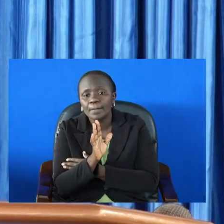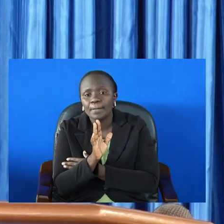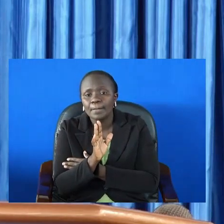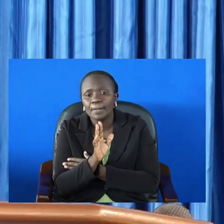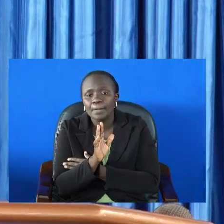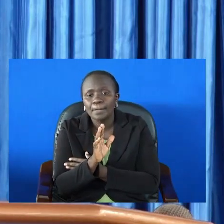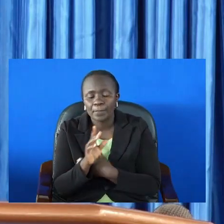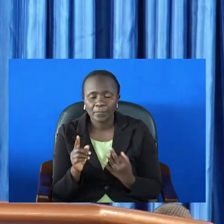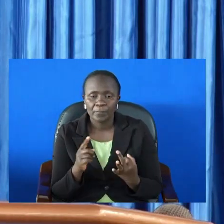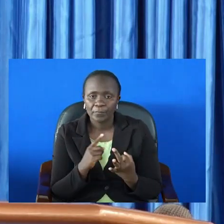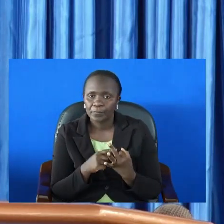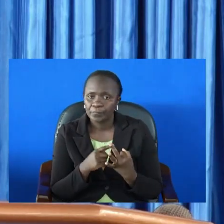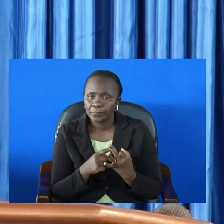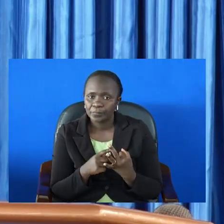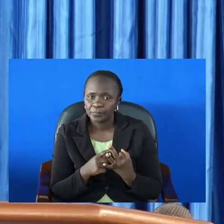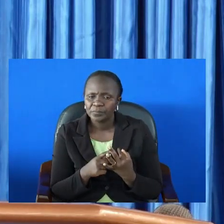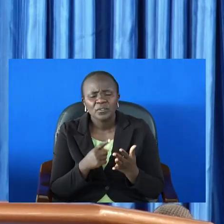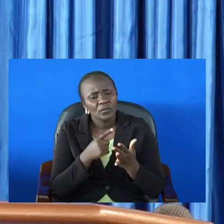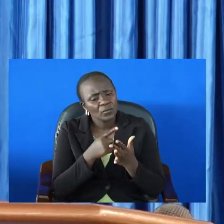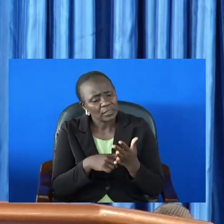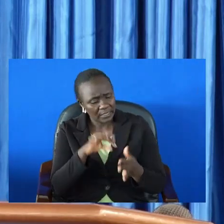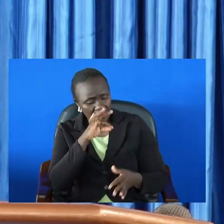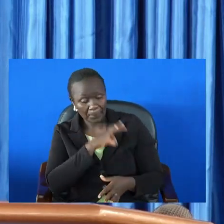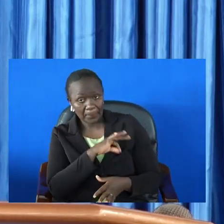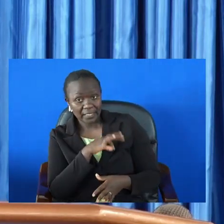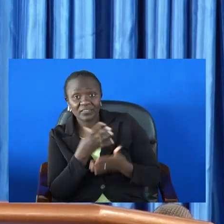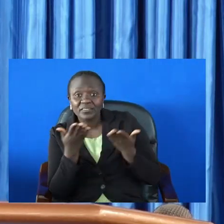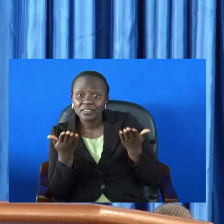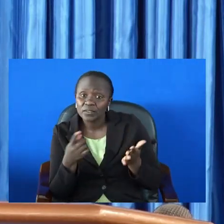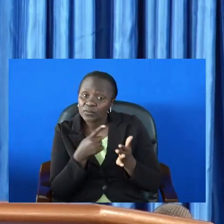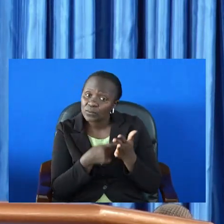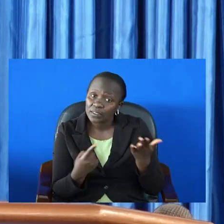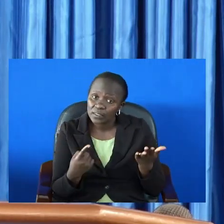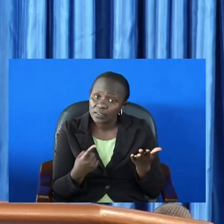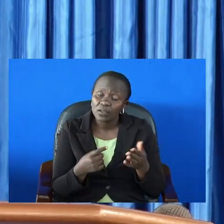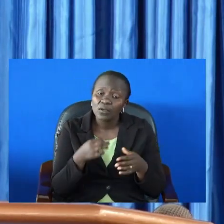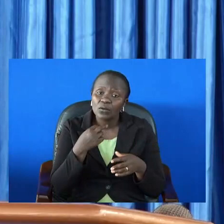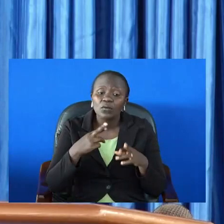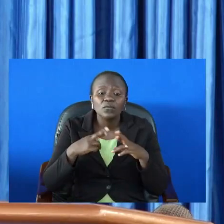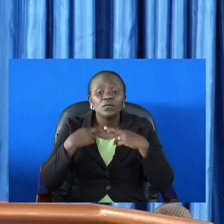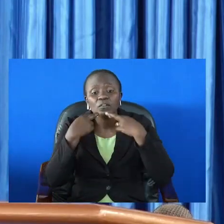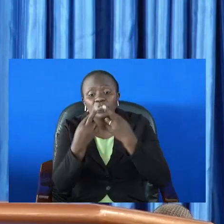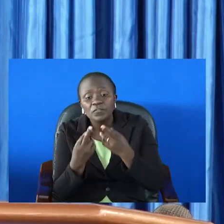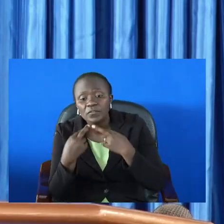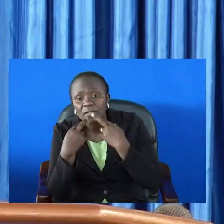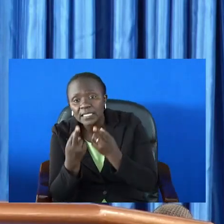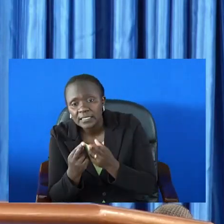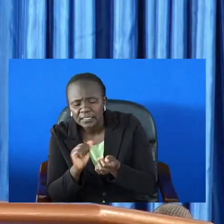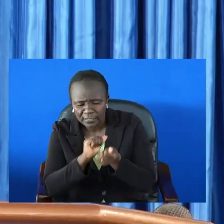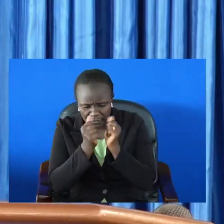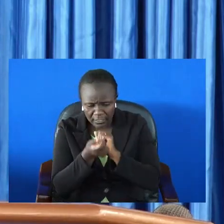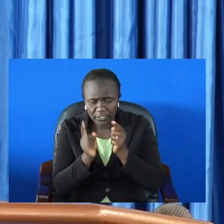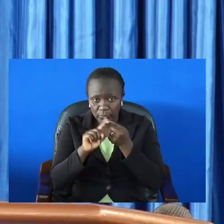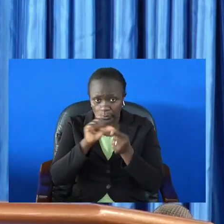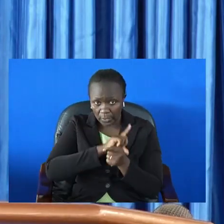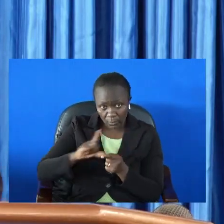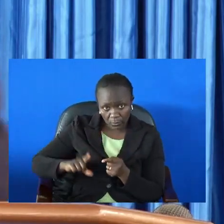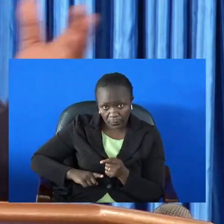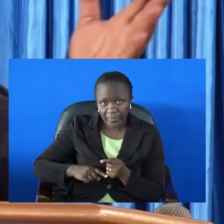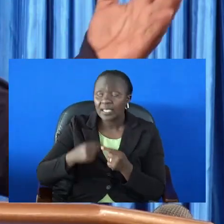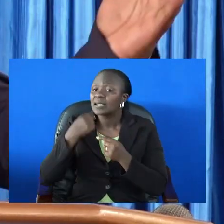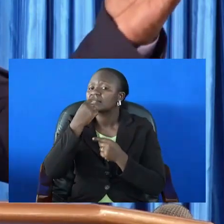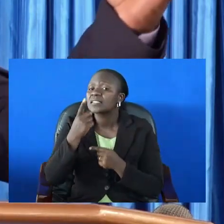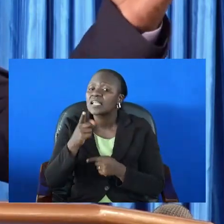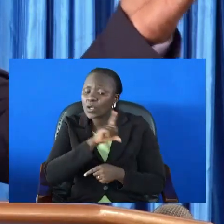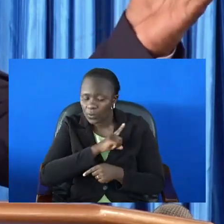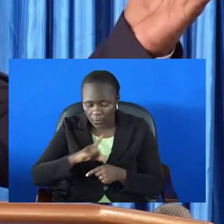the next place. What are the benefits of repentance? Turning to the Lord and saying,